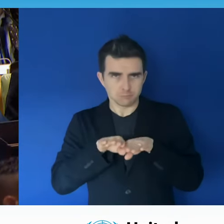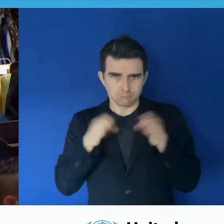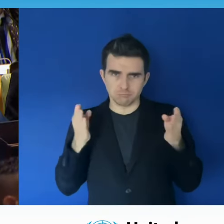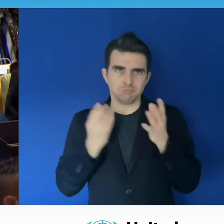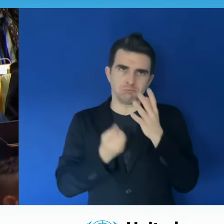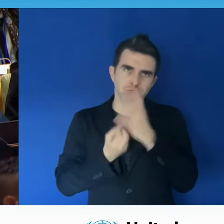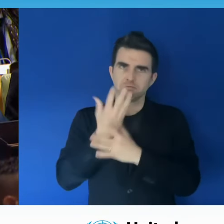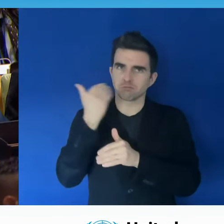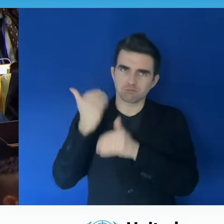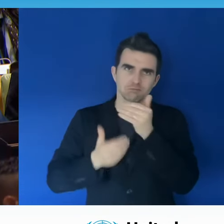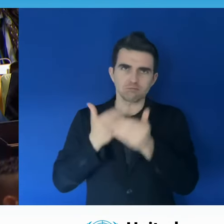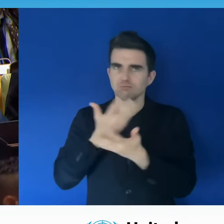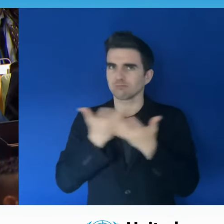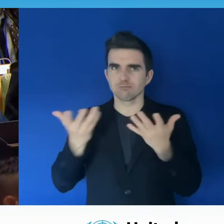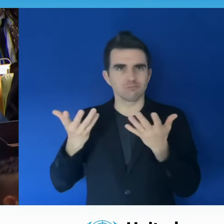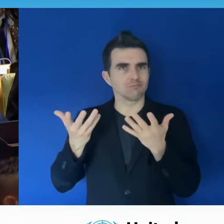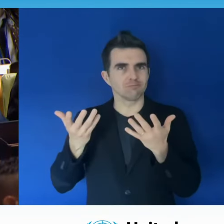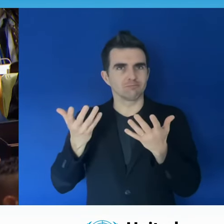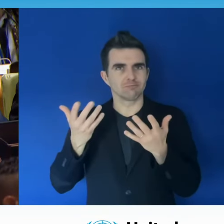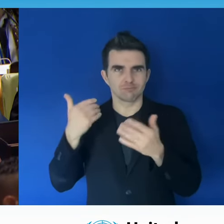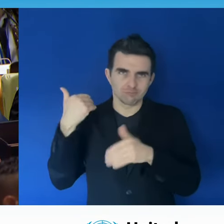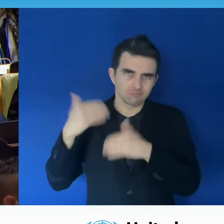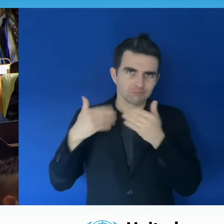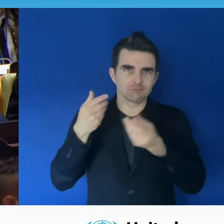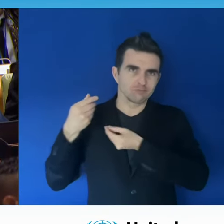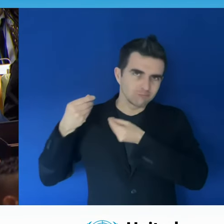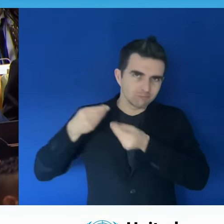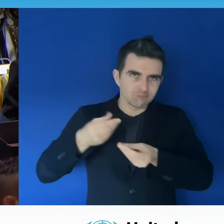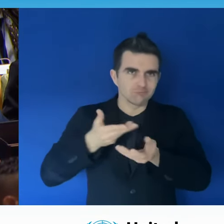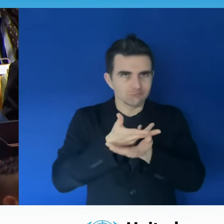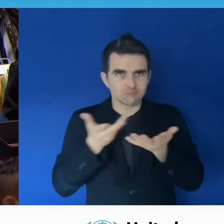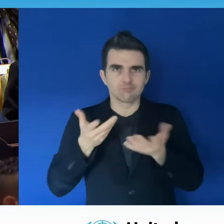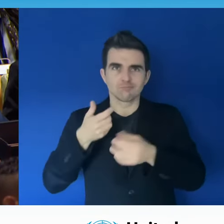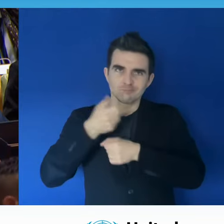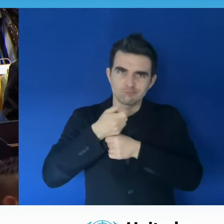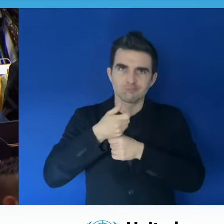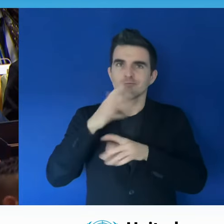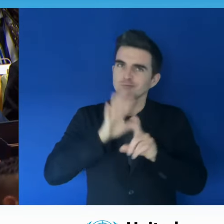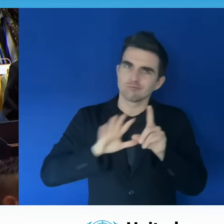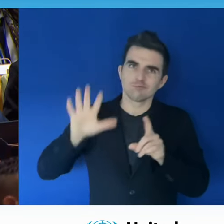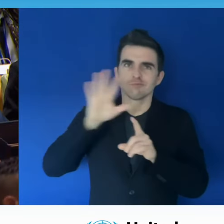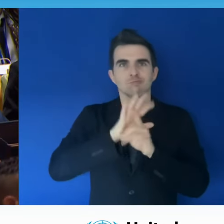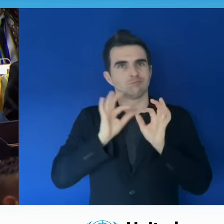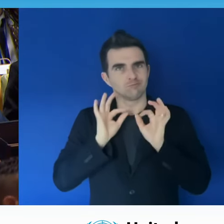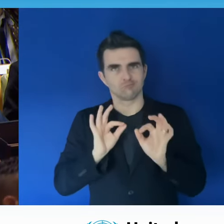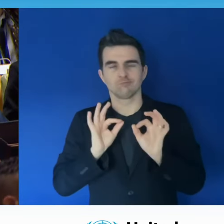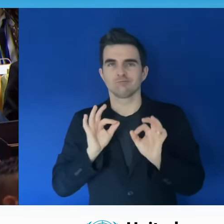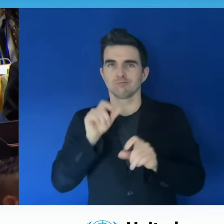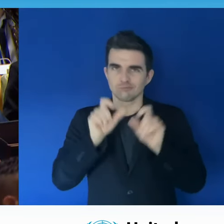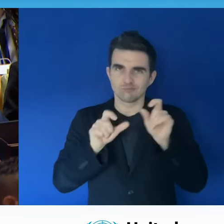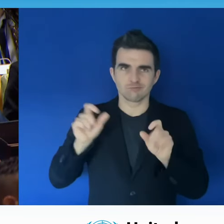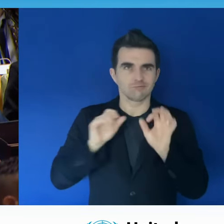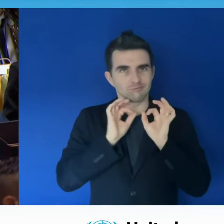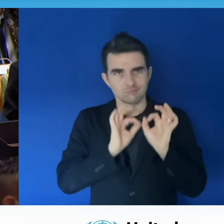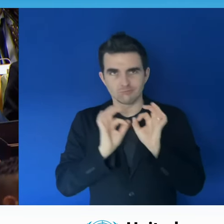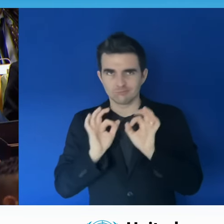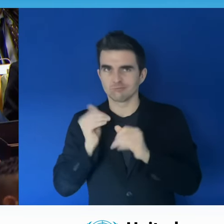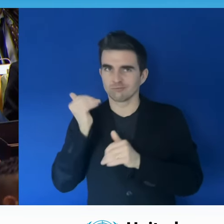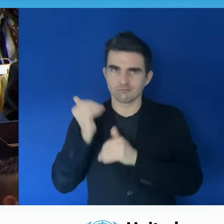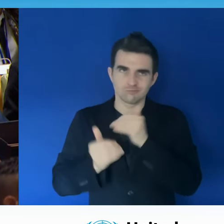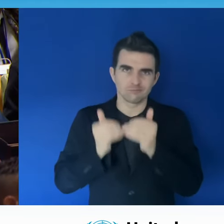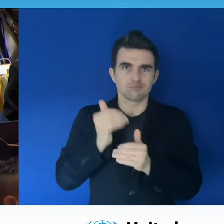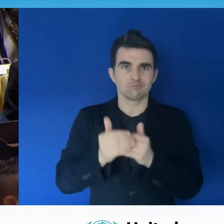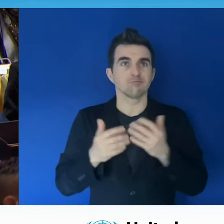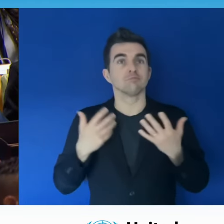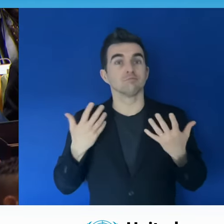citizens. Automation and AI are change agents in the current world. They affected greatly on youth and the